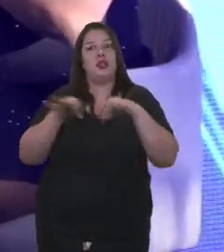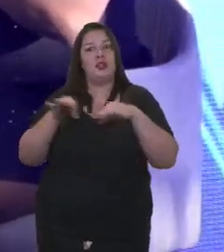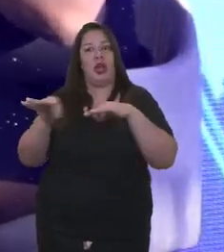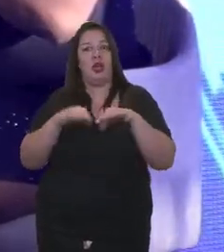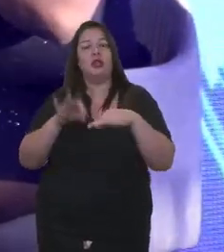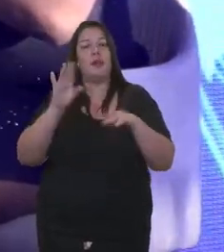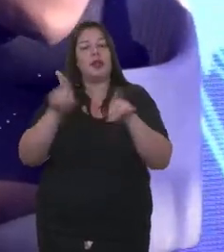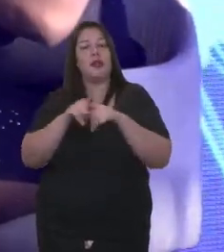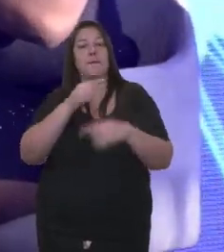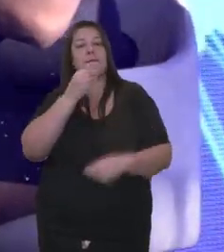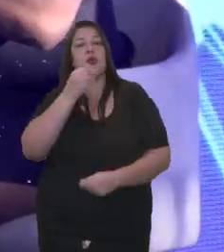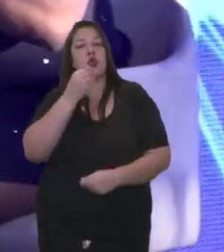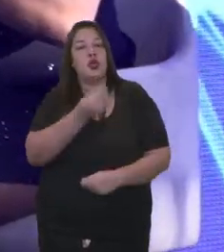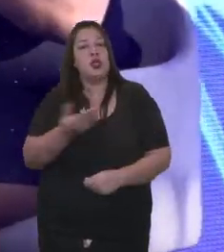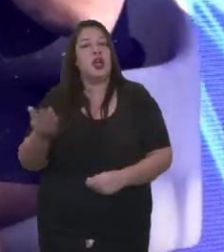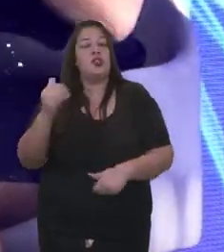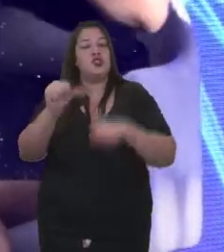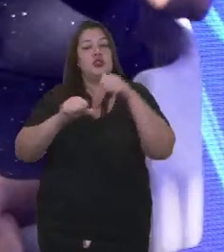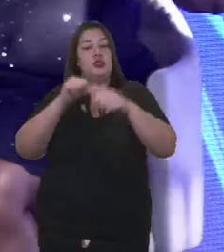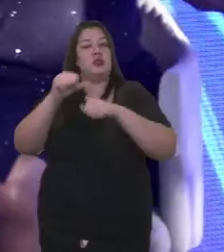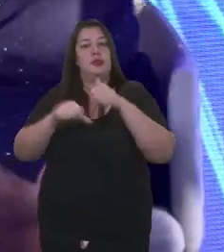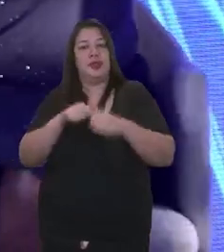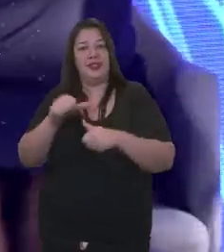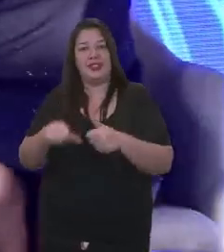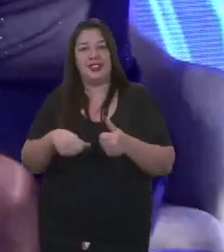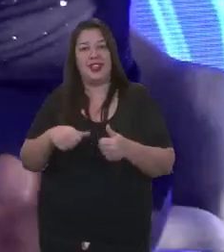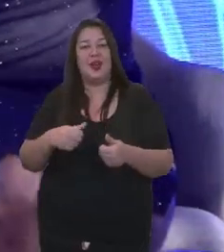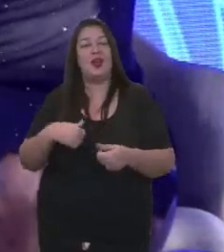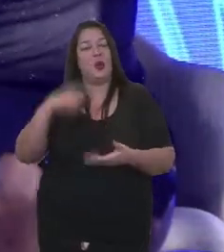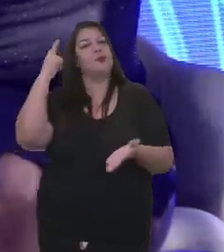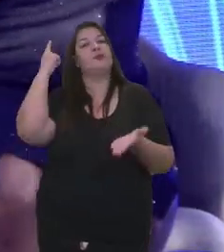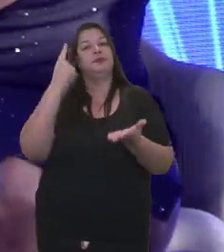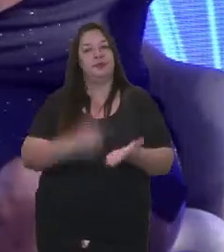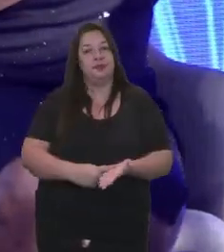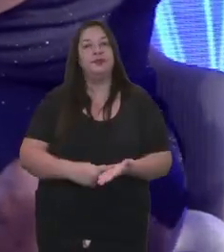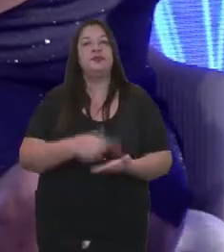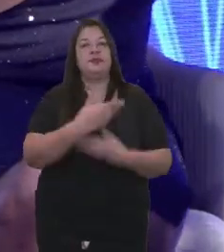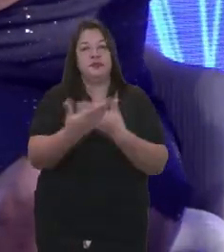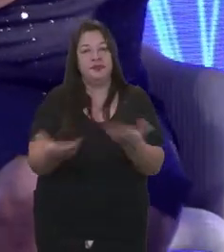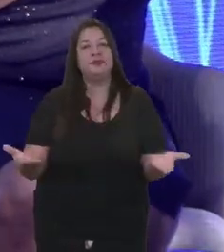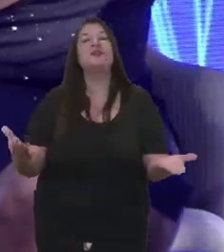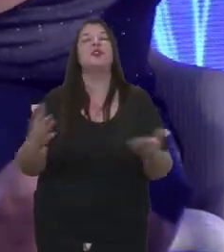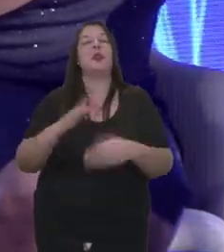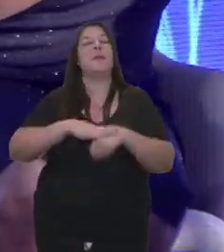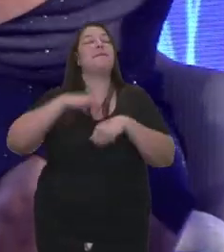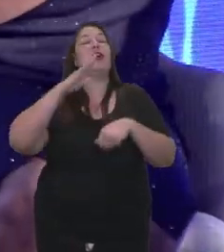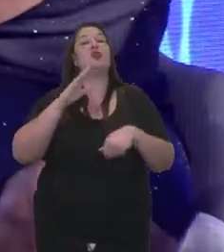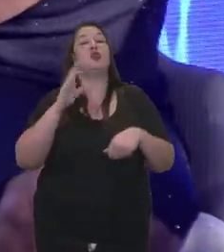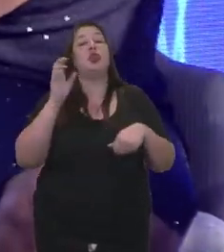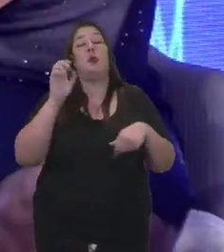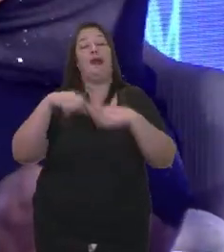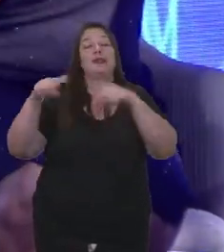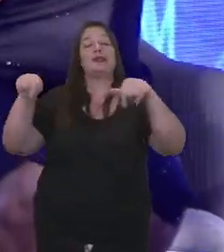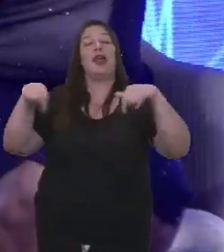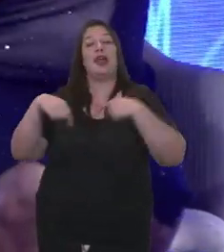see more than a project, but opportunity of transformation. I engage myself.